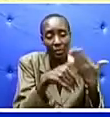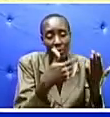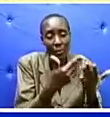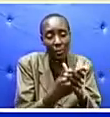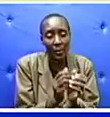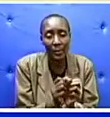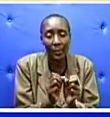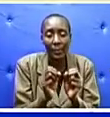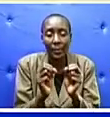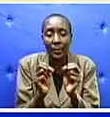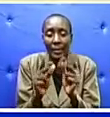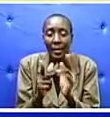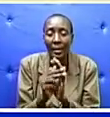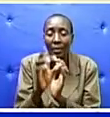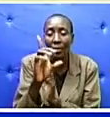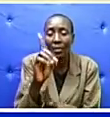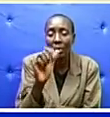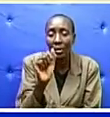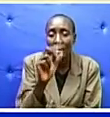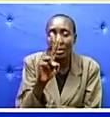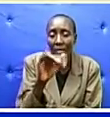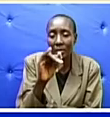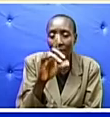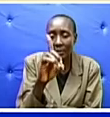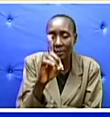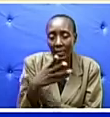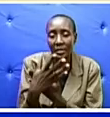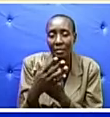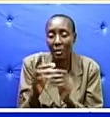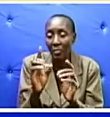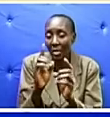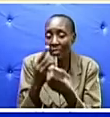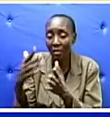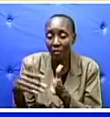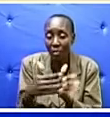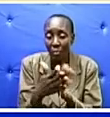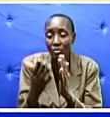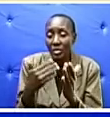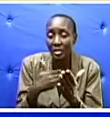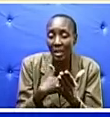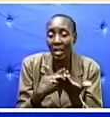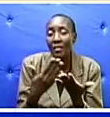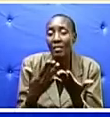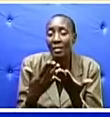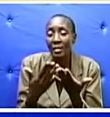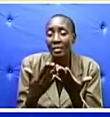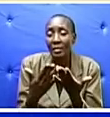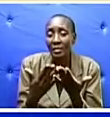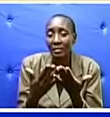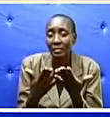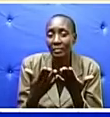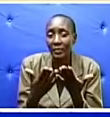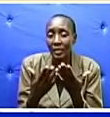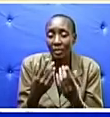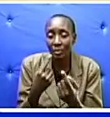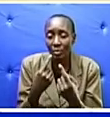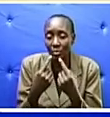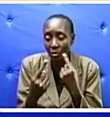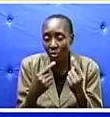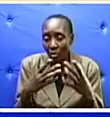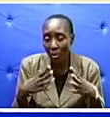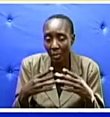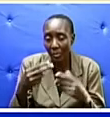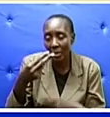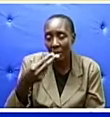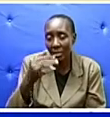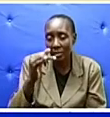Okay, and David, well, what are some of the maybe different ways that you're reaching out to people who are HIV positive?